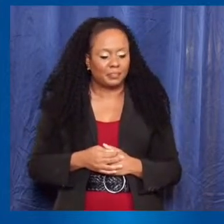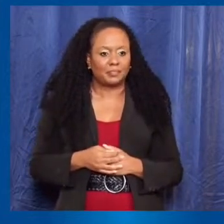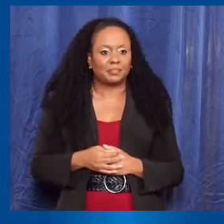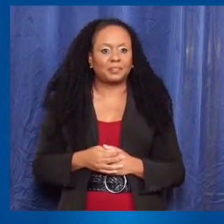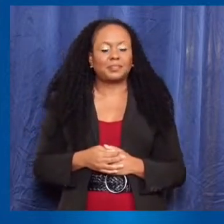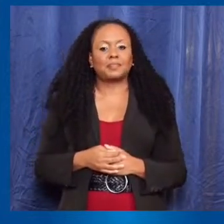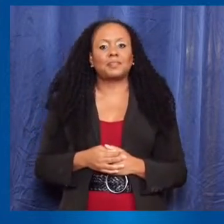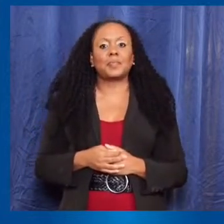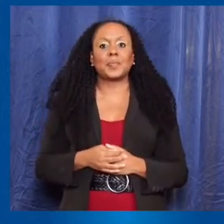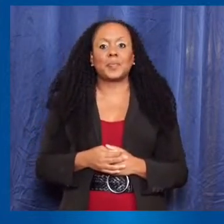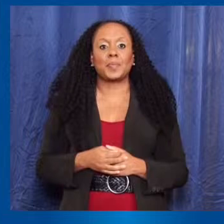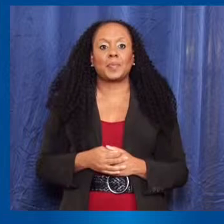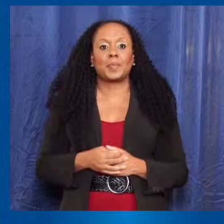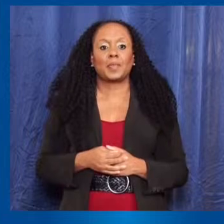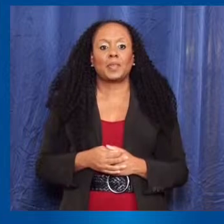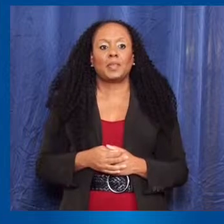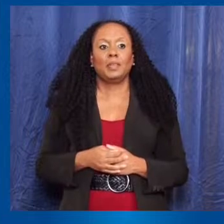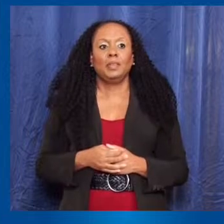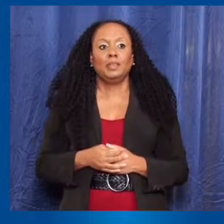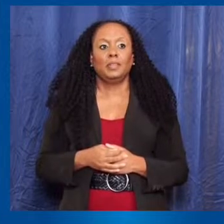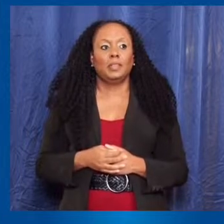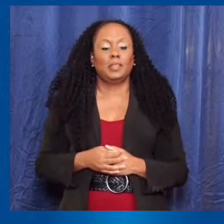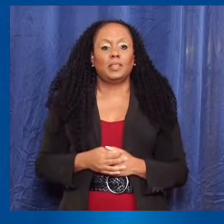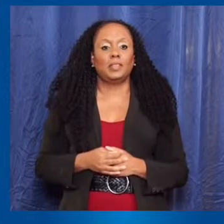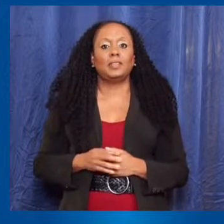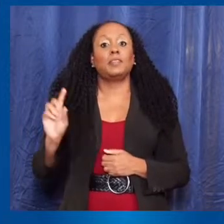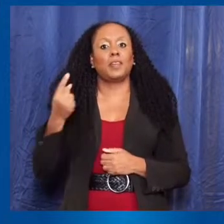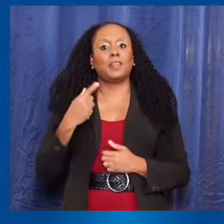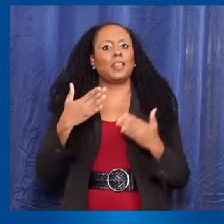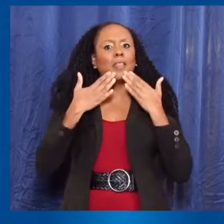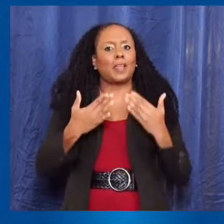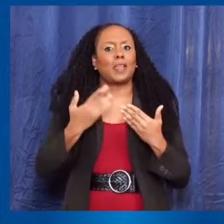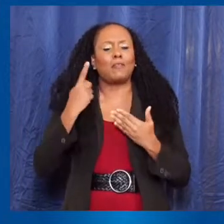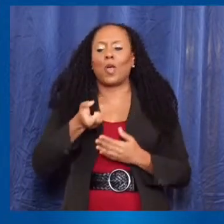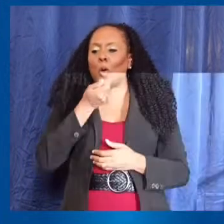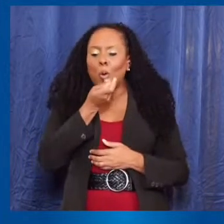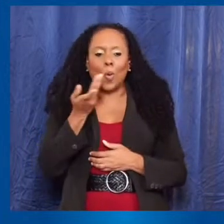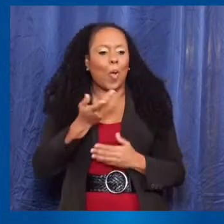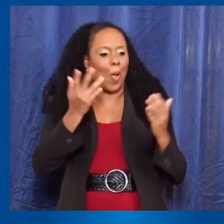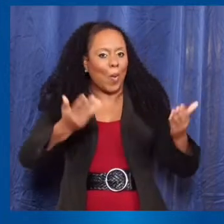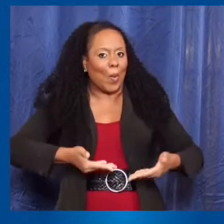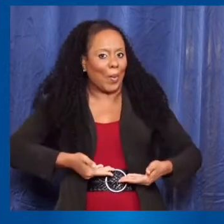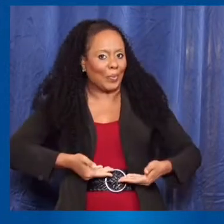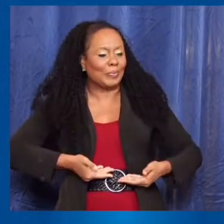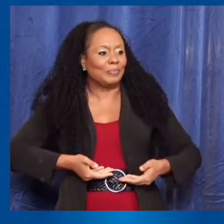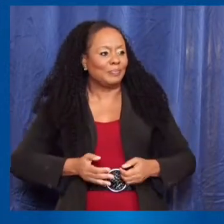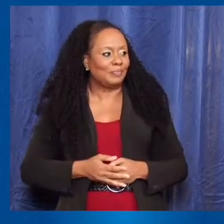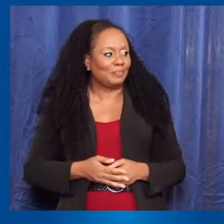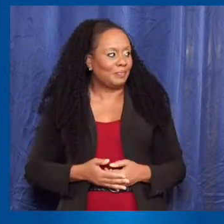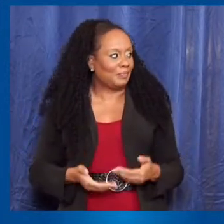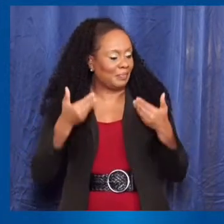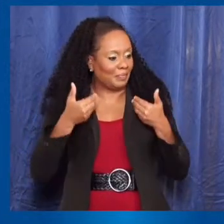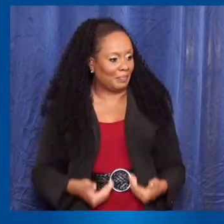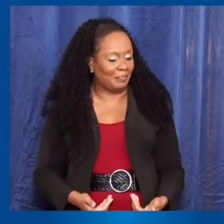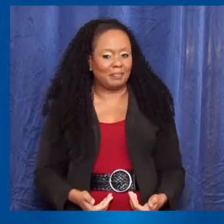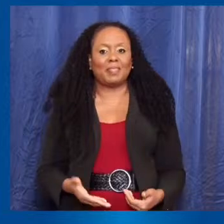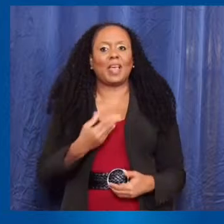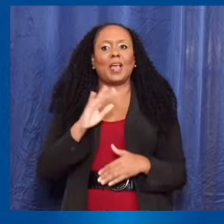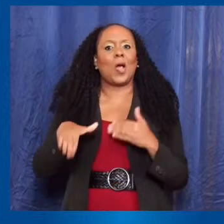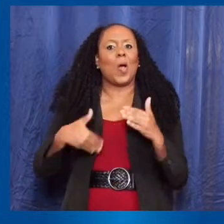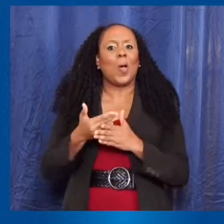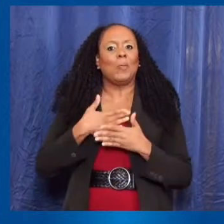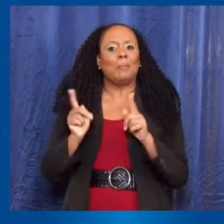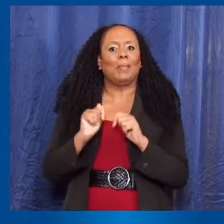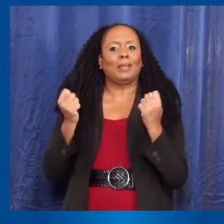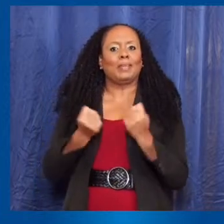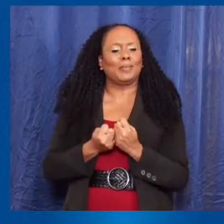I'd like to thank you for your warm welcome, me and of course all my